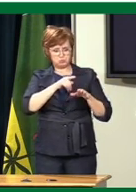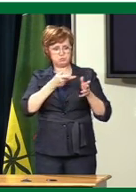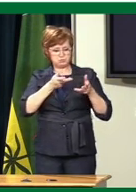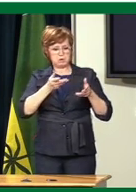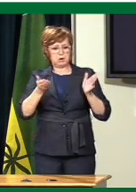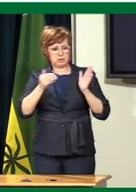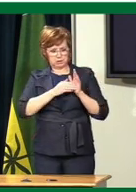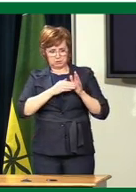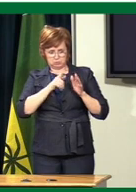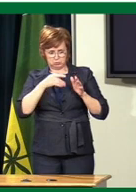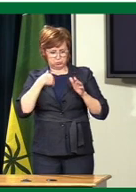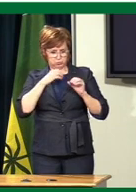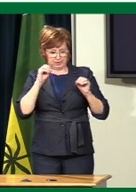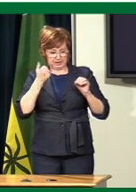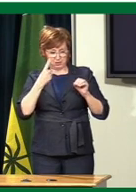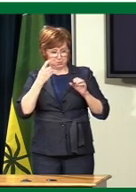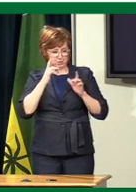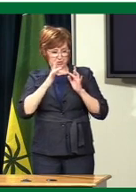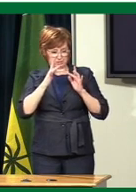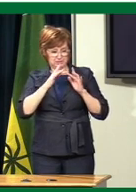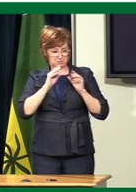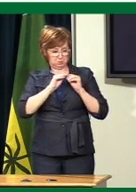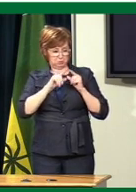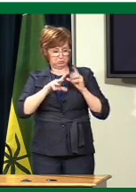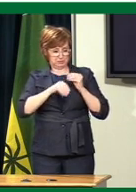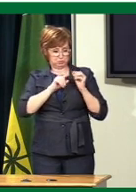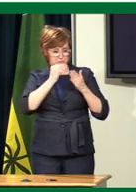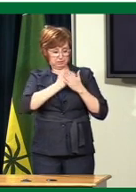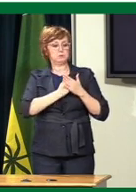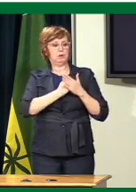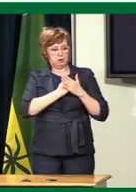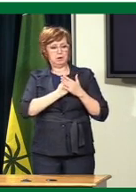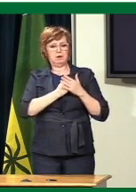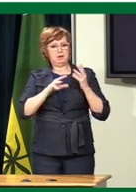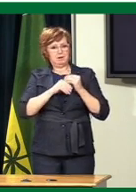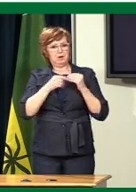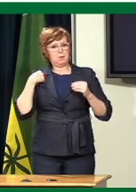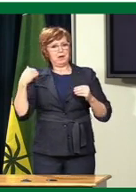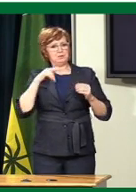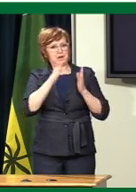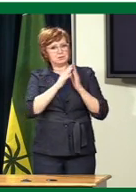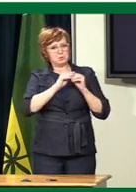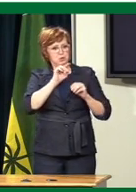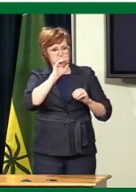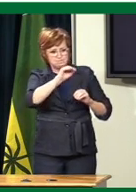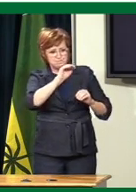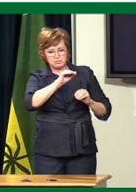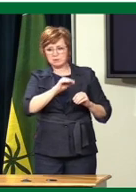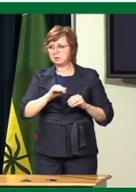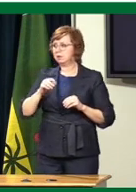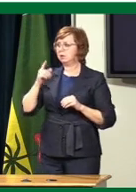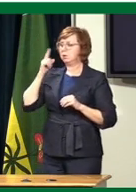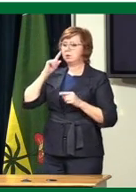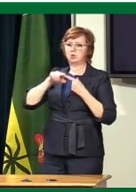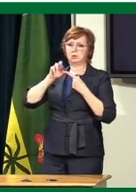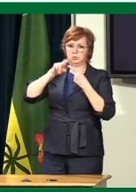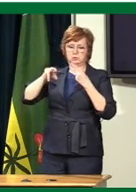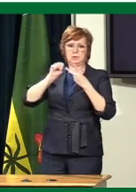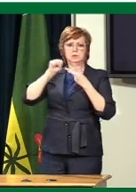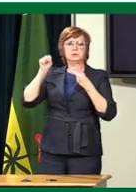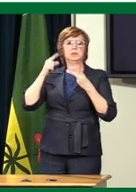identified on the first call, right? So that's an ongoing process. Follow-up? Yeah. We're hearing stories in Saskatoon and Regina, the drive-through